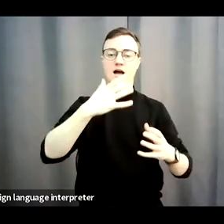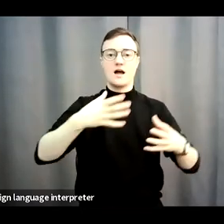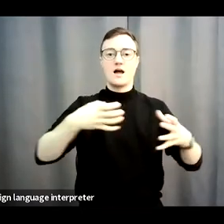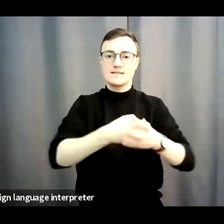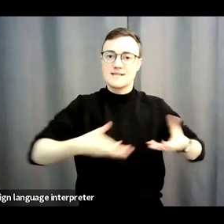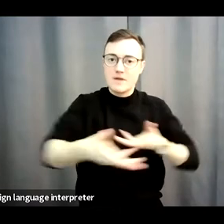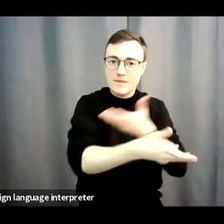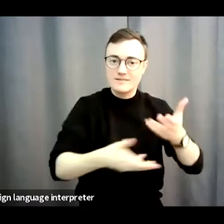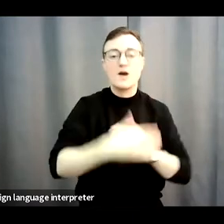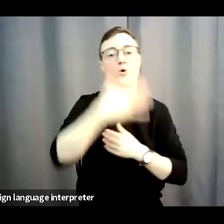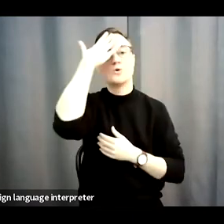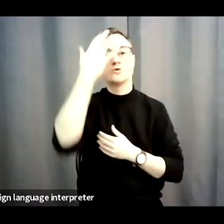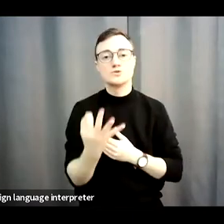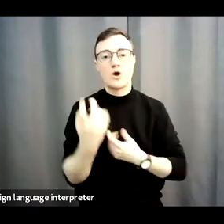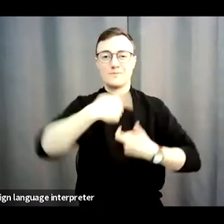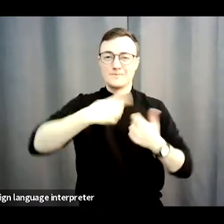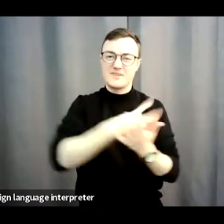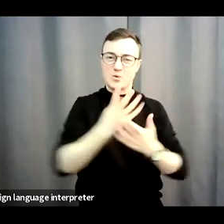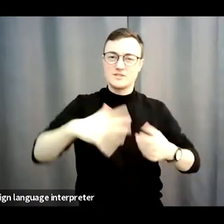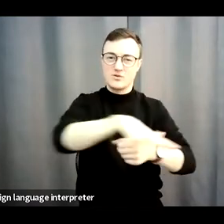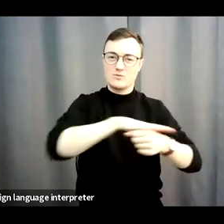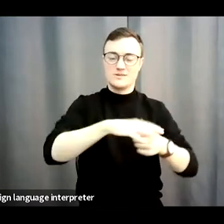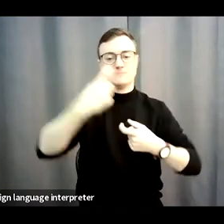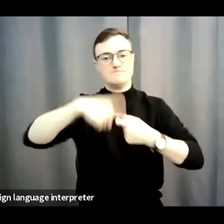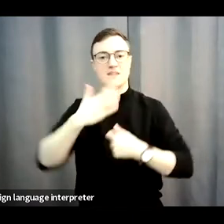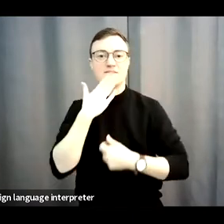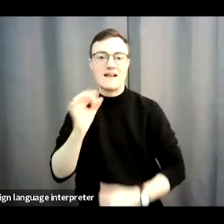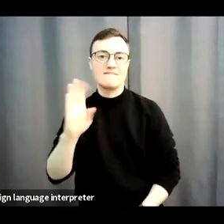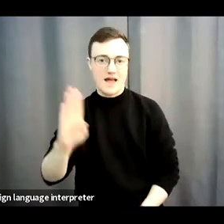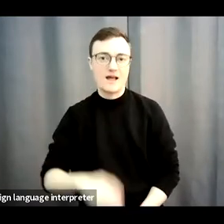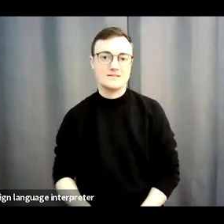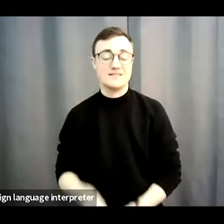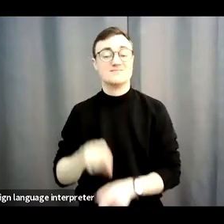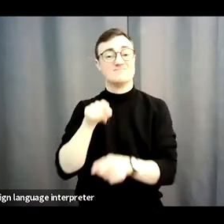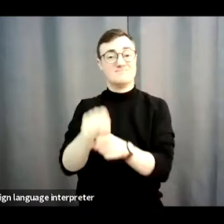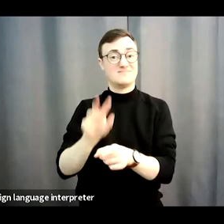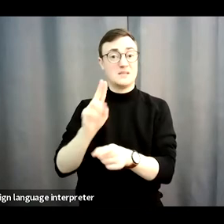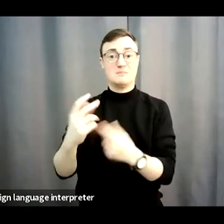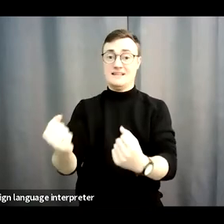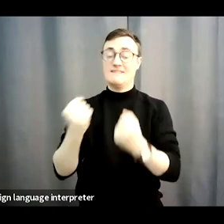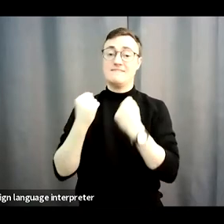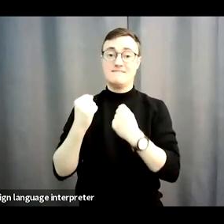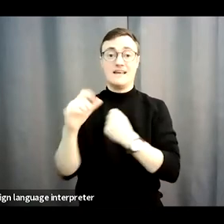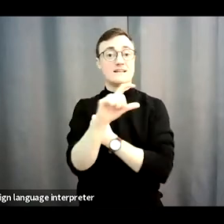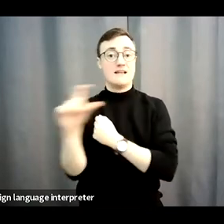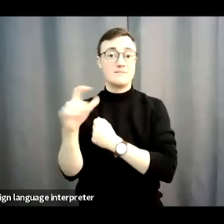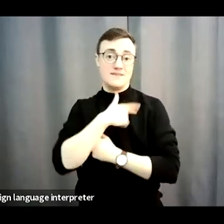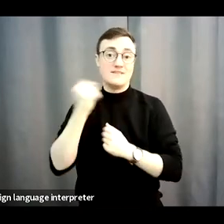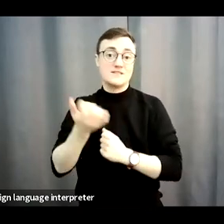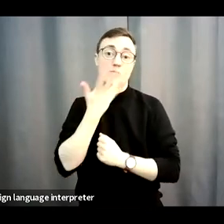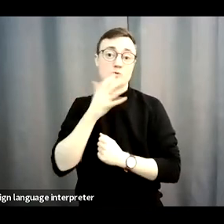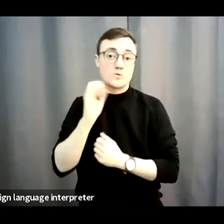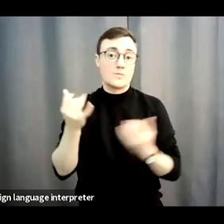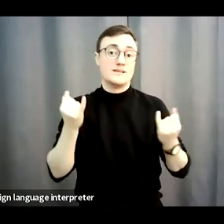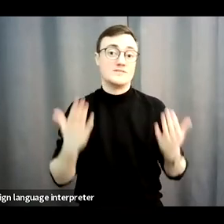region relating to important welfare issues. One of the most important issues is the one that we will be discussing here